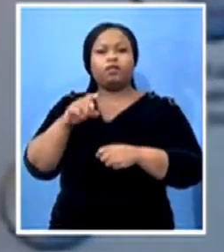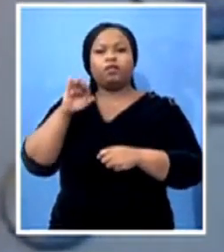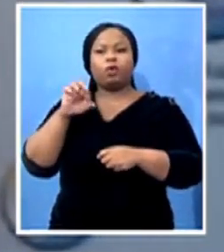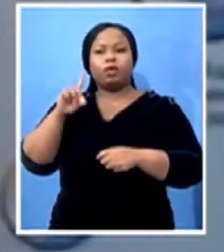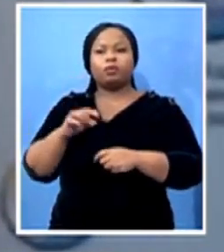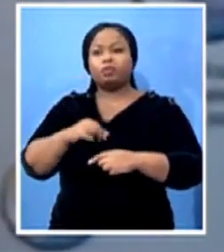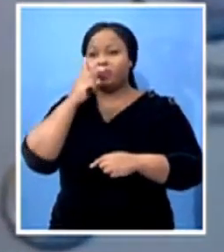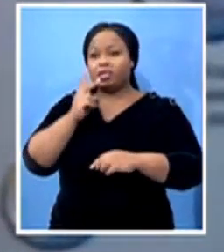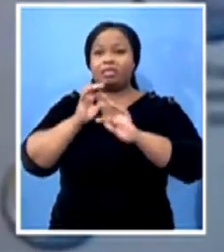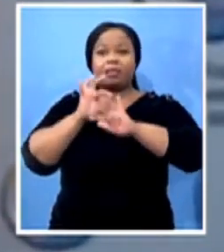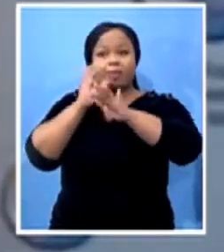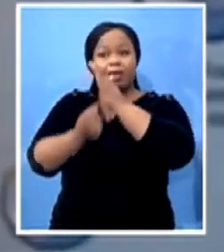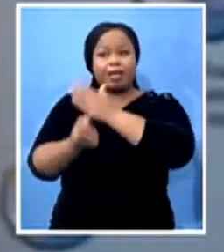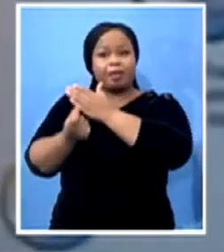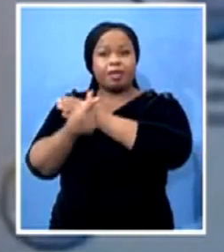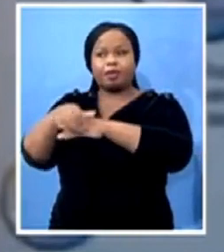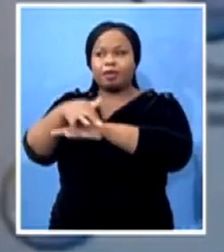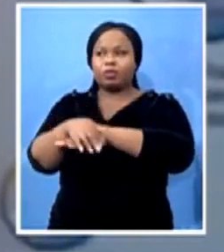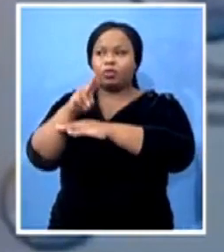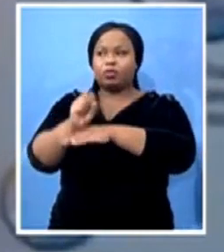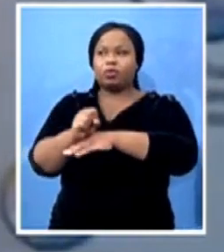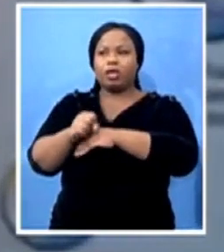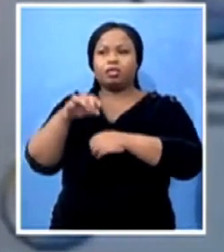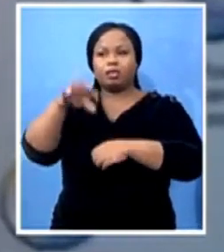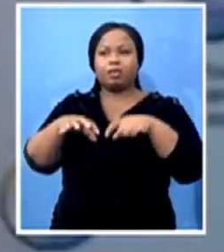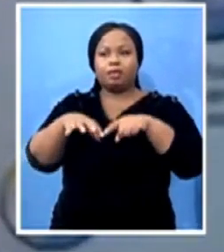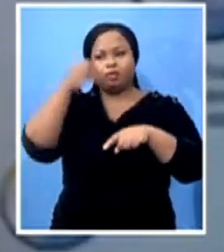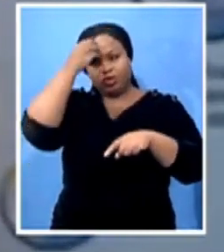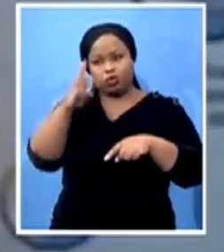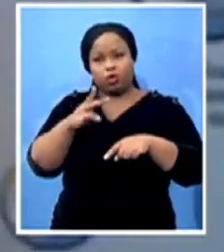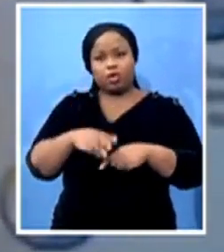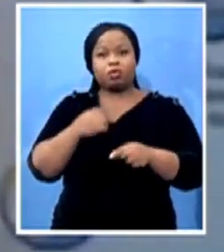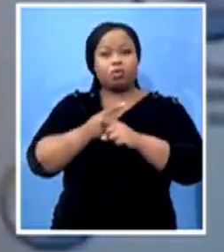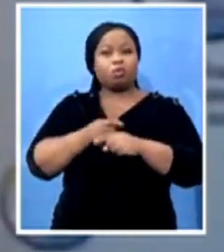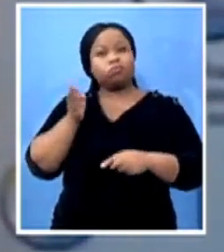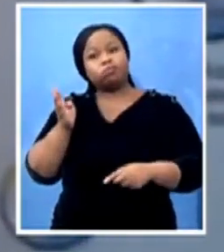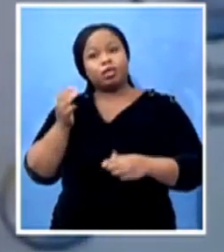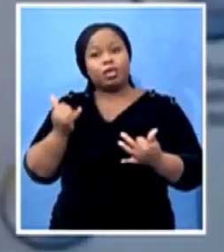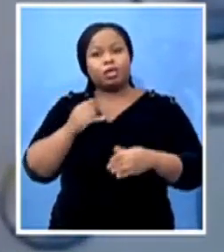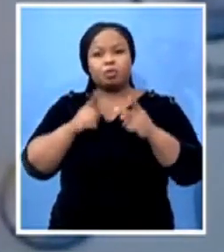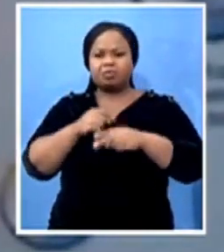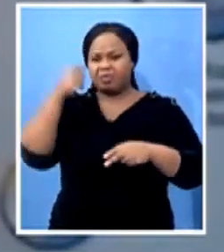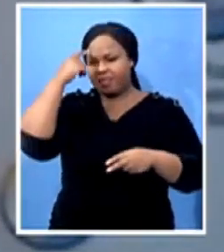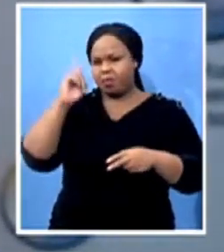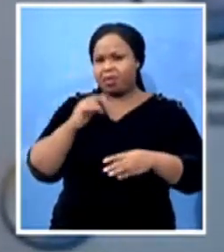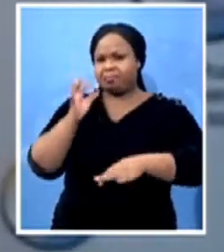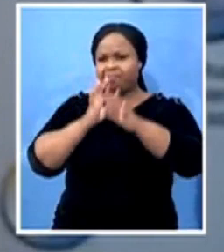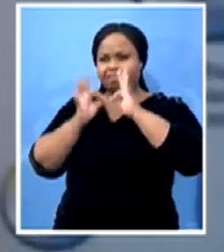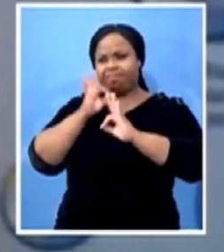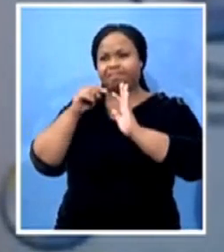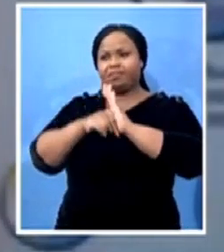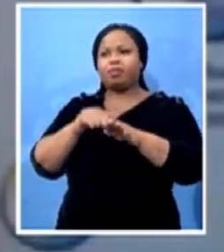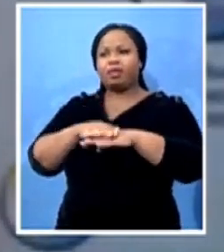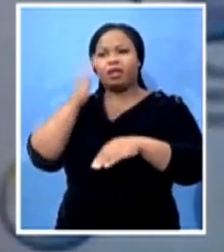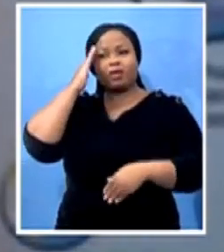U.S. Embassy in Pretoria. The ambassador is here. What does she think about that? I do understand there's also another protest that is expected